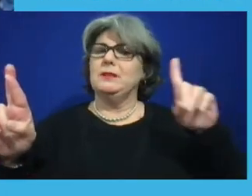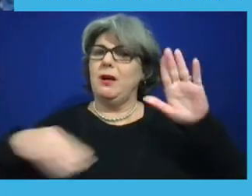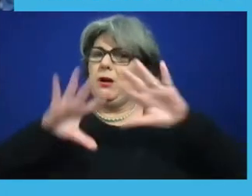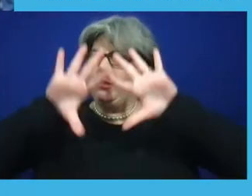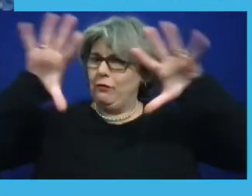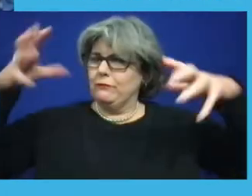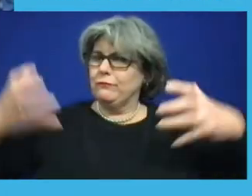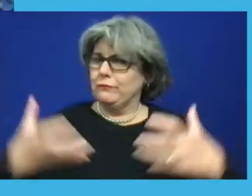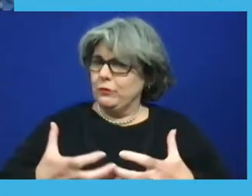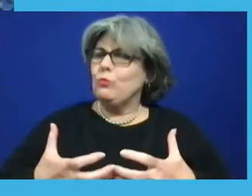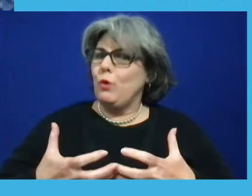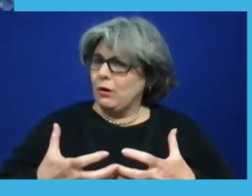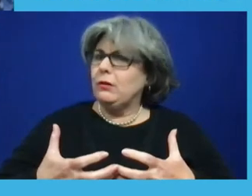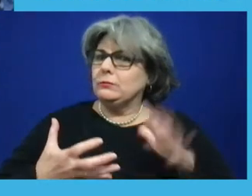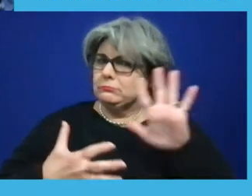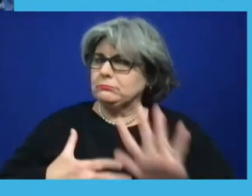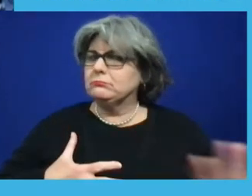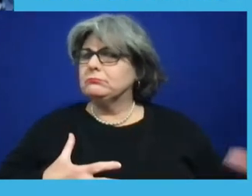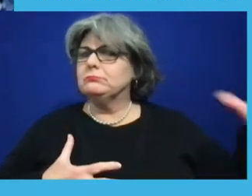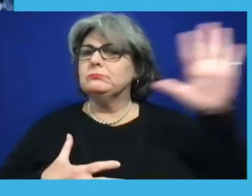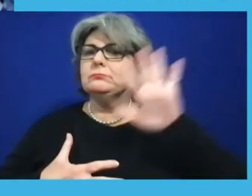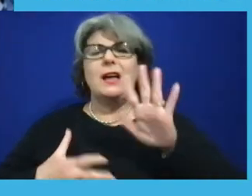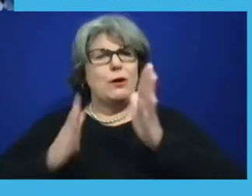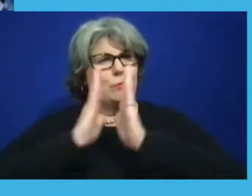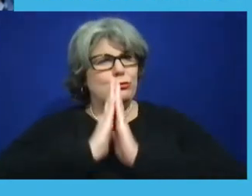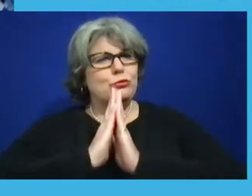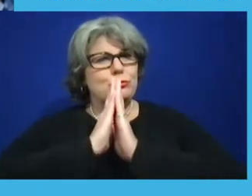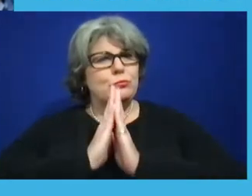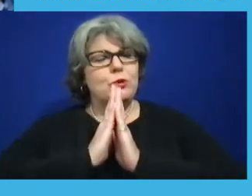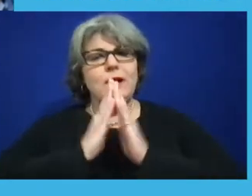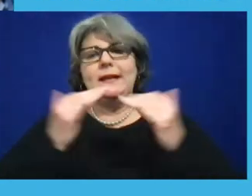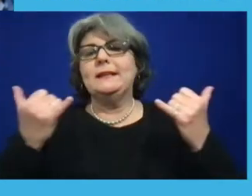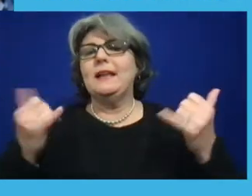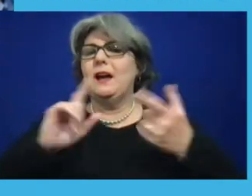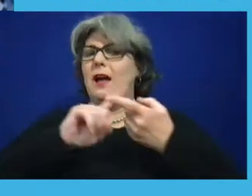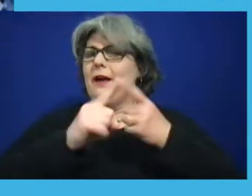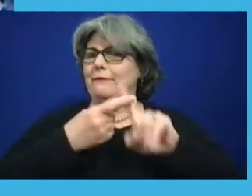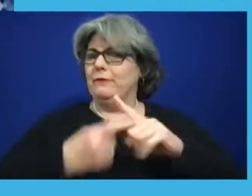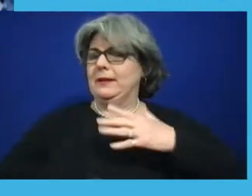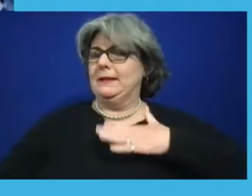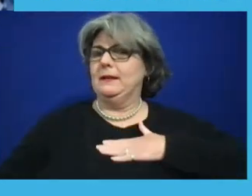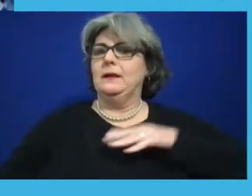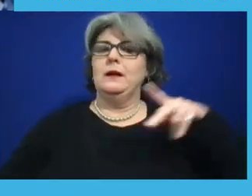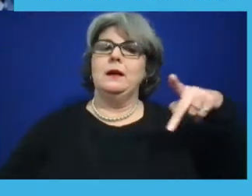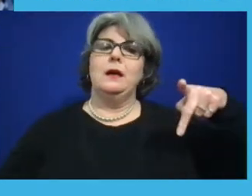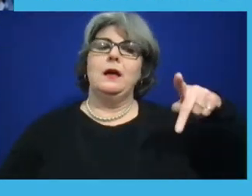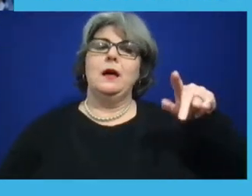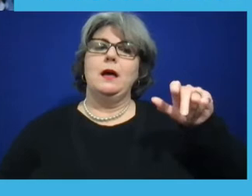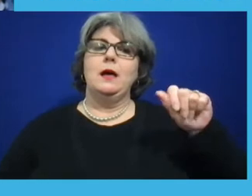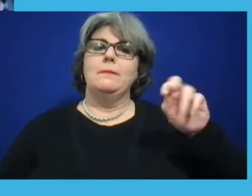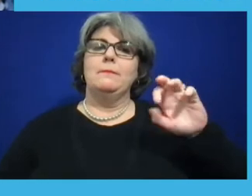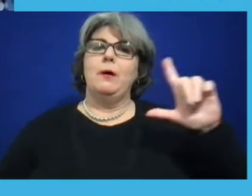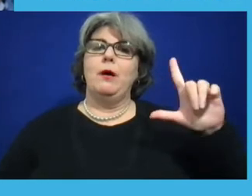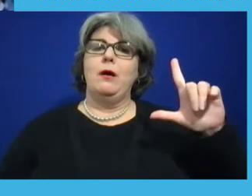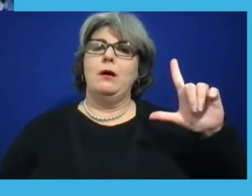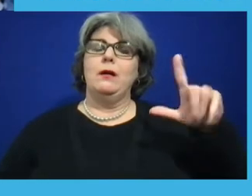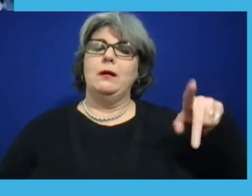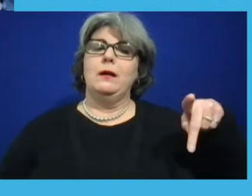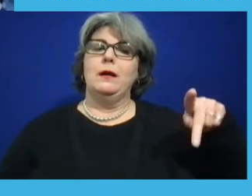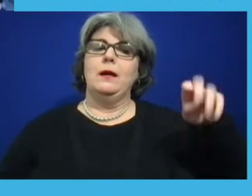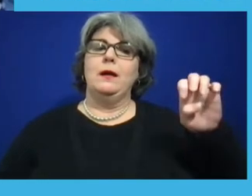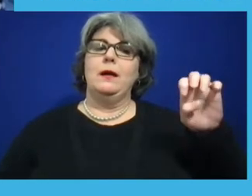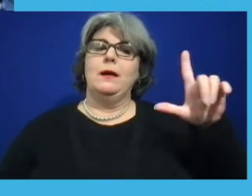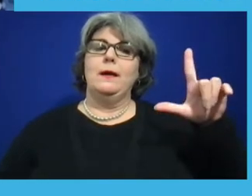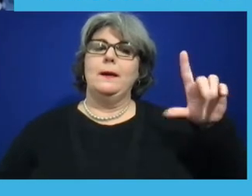our politics, not just here and around the world. And I want to take a moment just to say a prayer for a